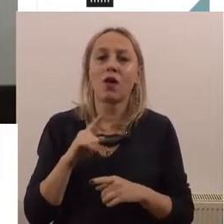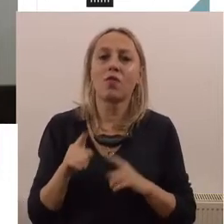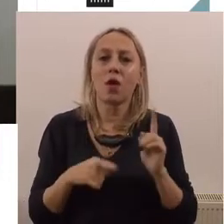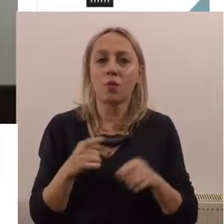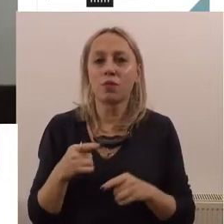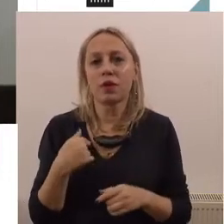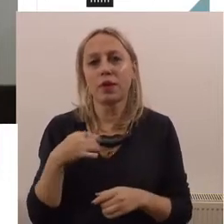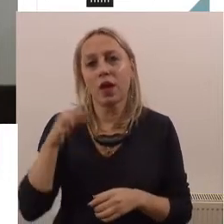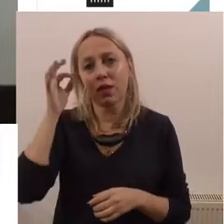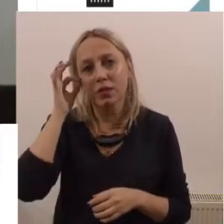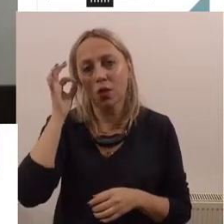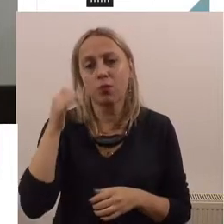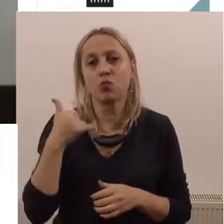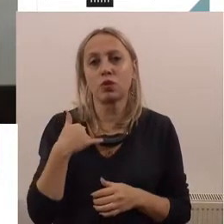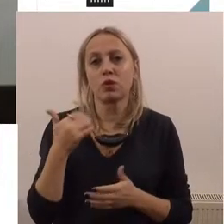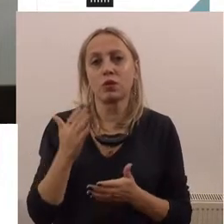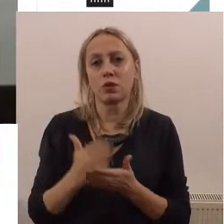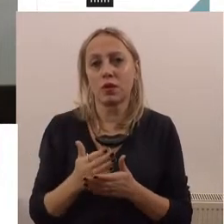last presentation